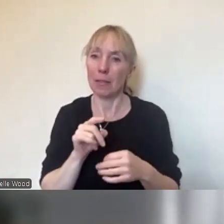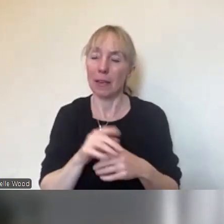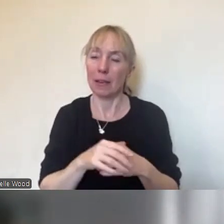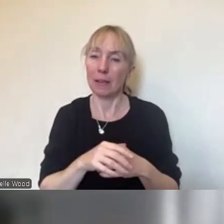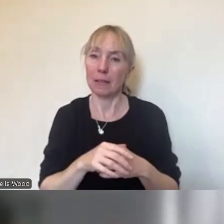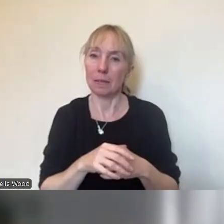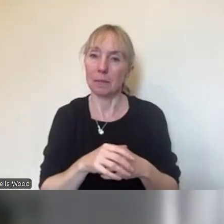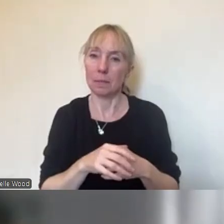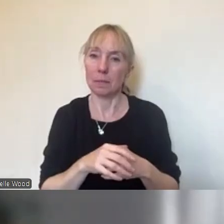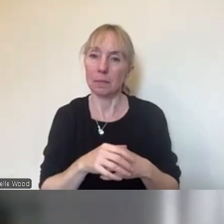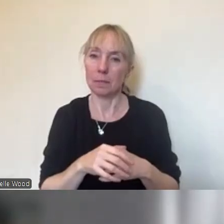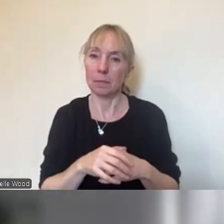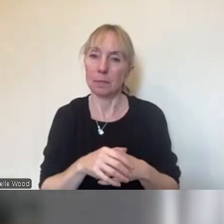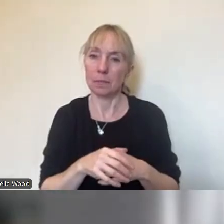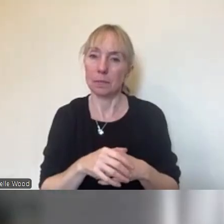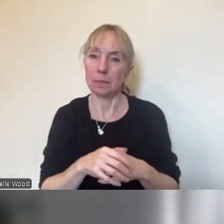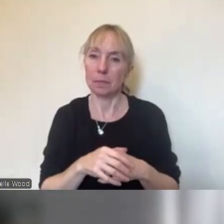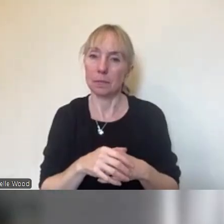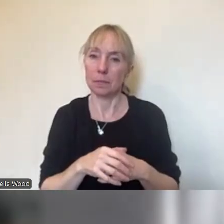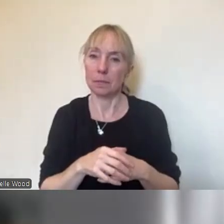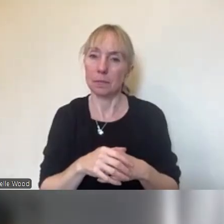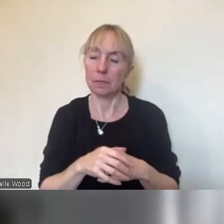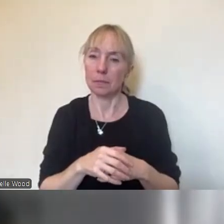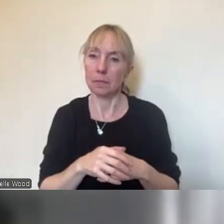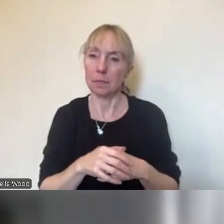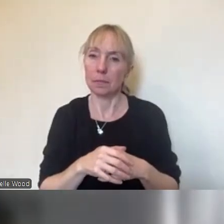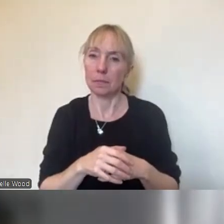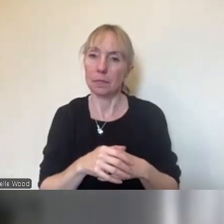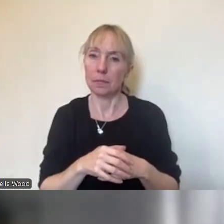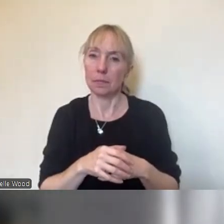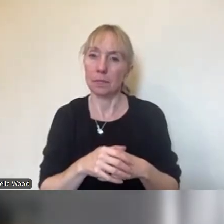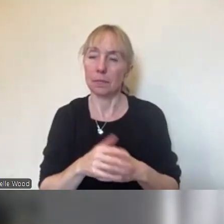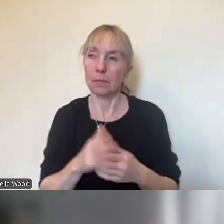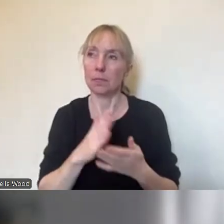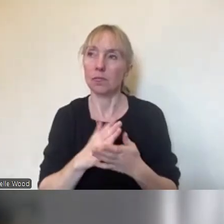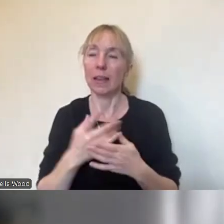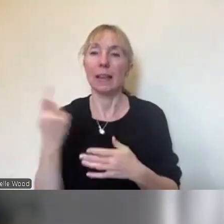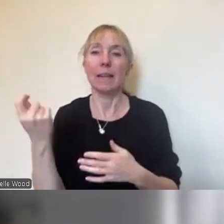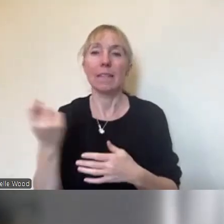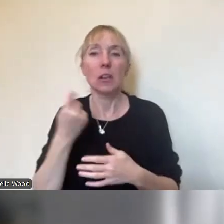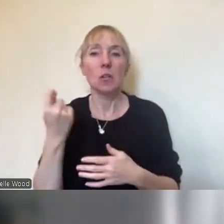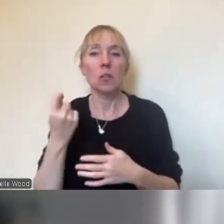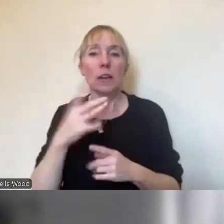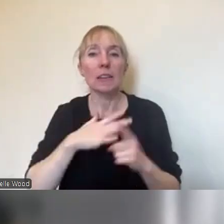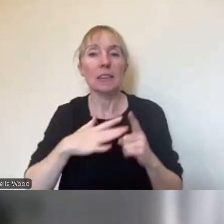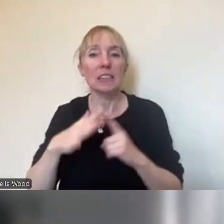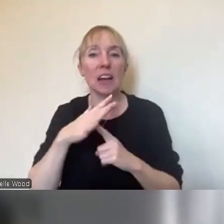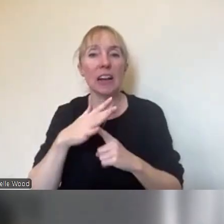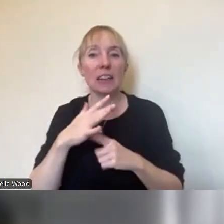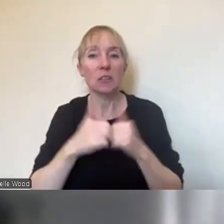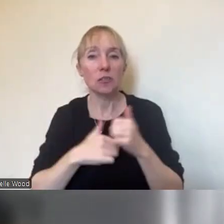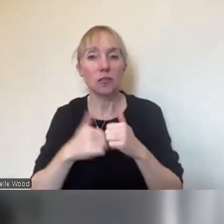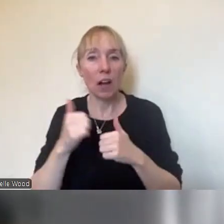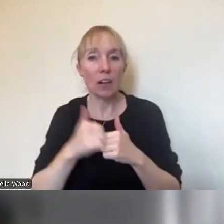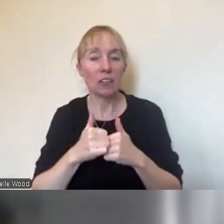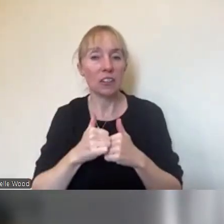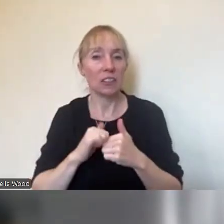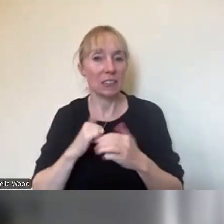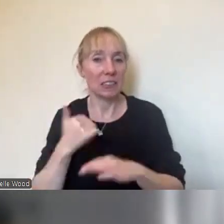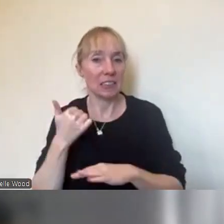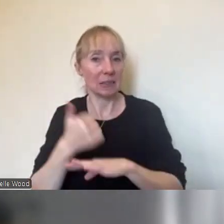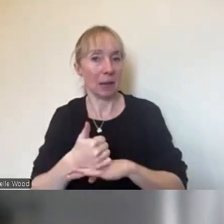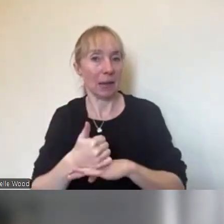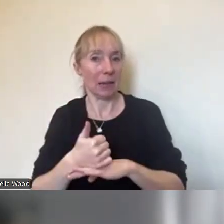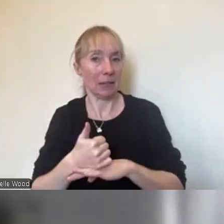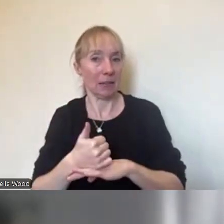think it's very much founded in Victorian societal structures. And you can't get away from that, sort of